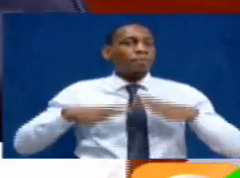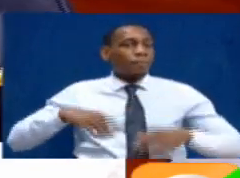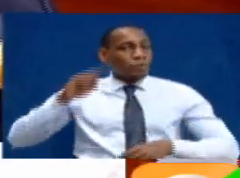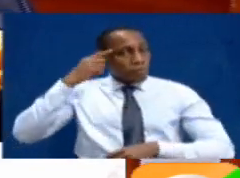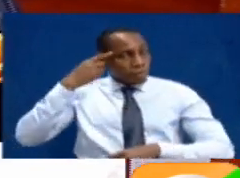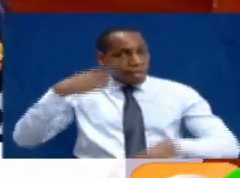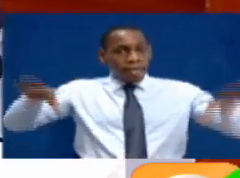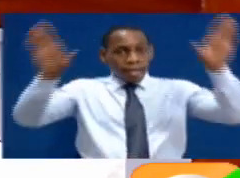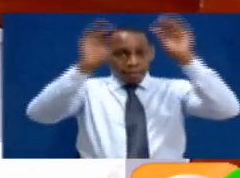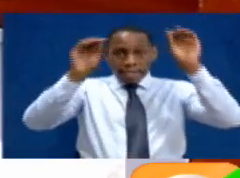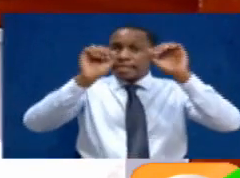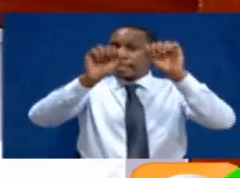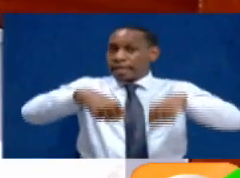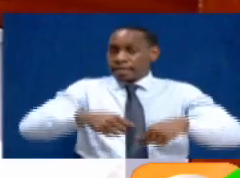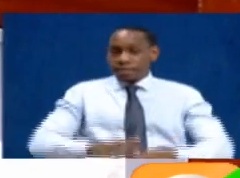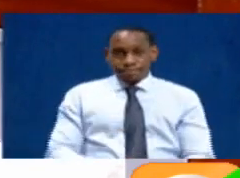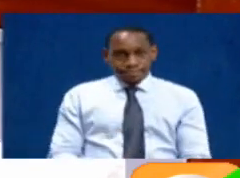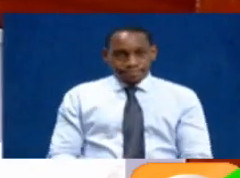a president.